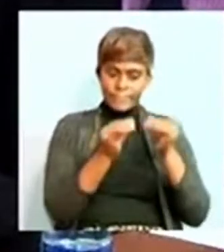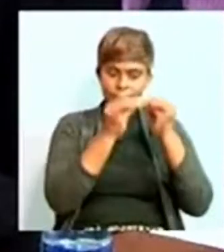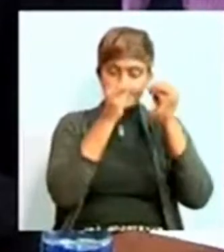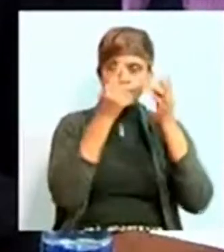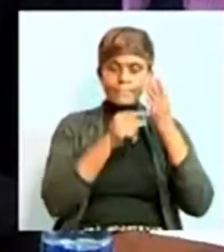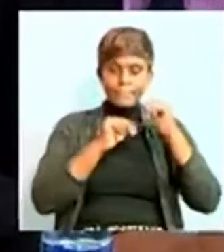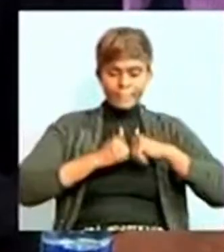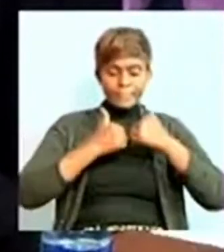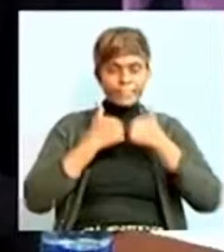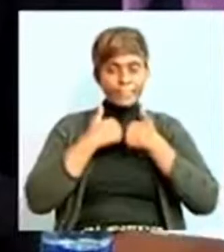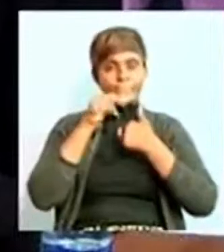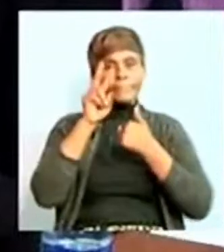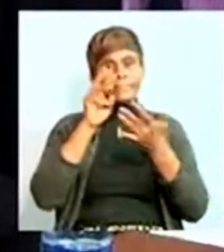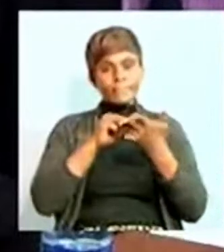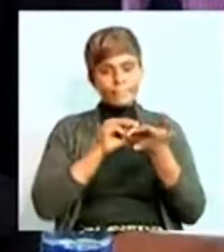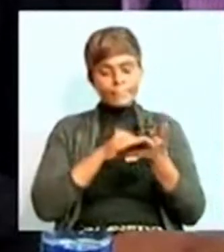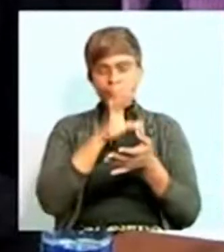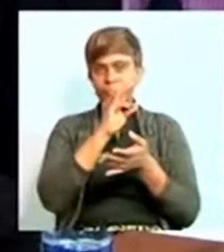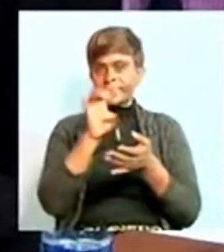owing is